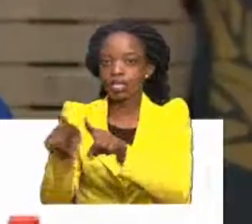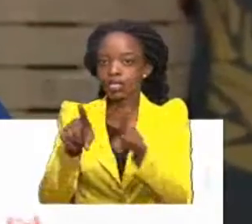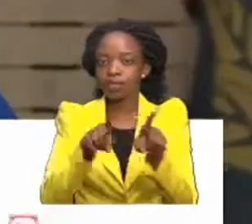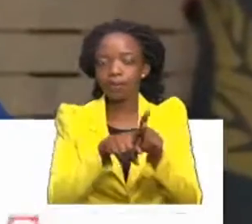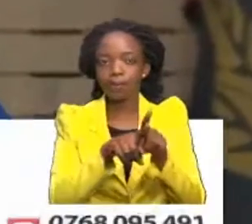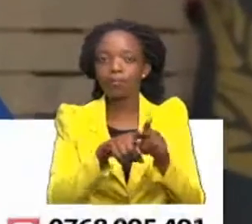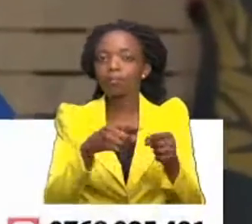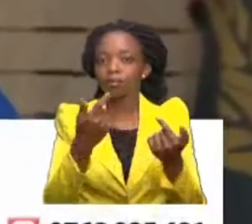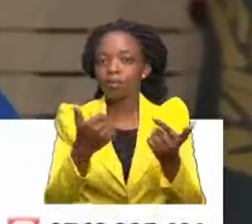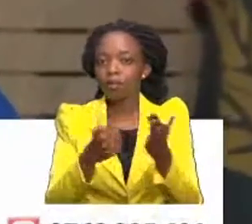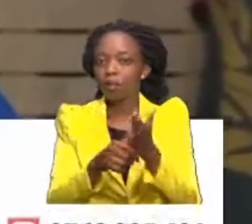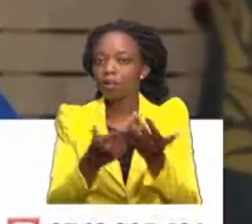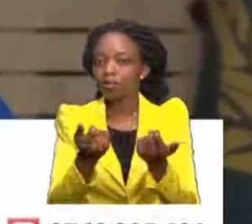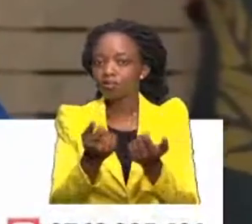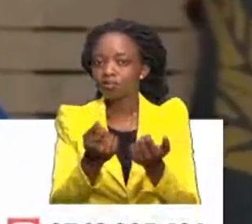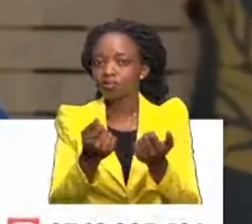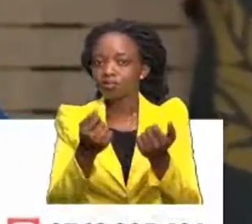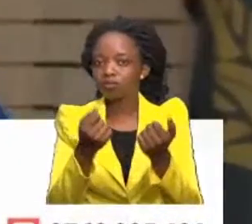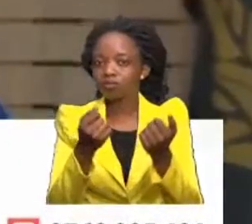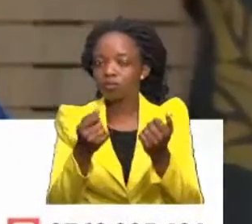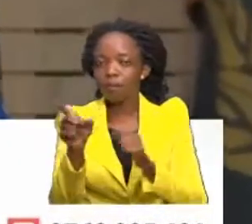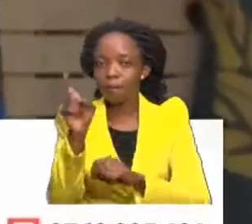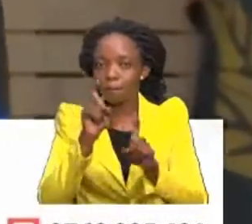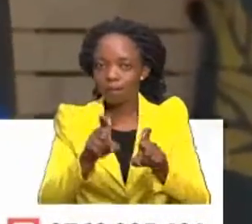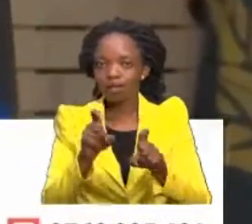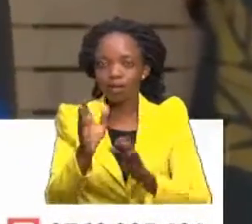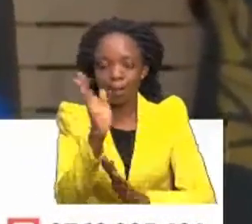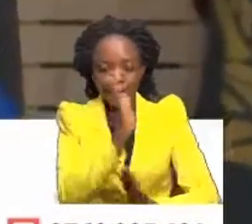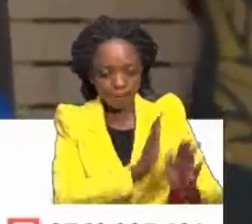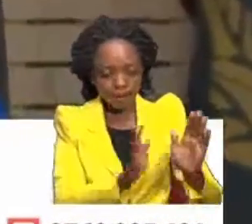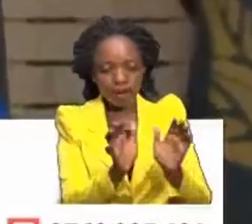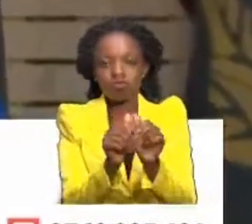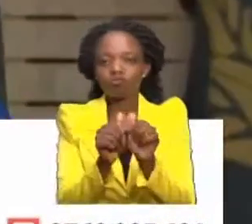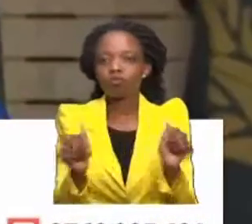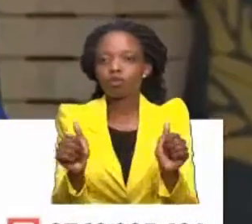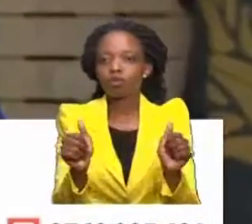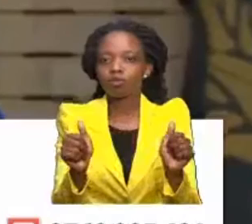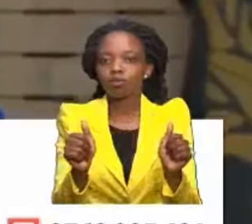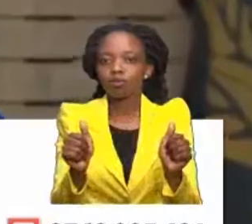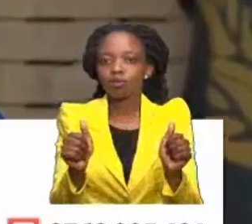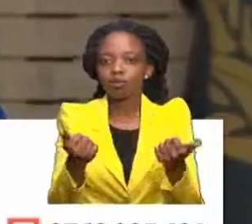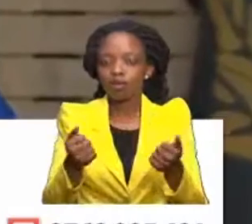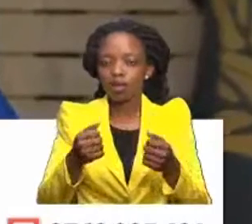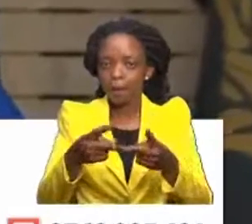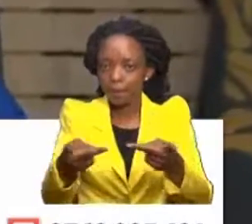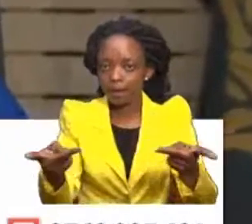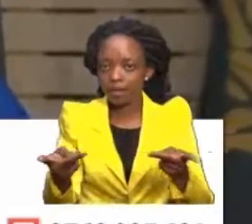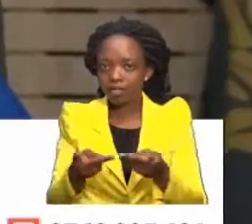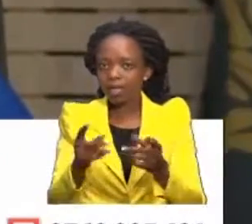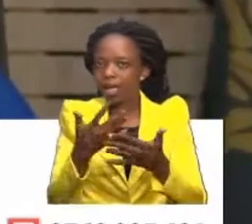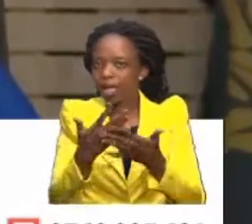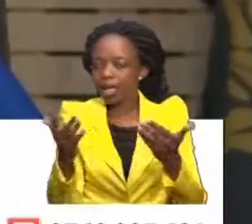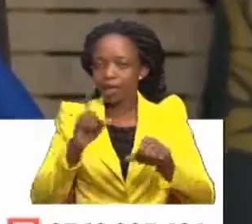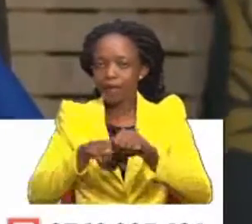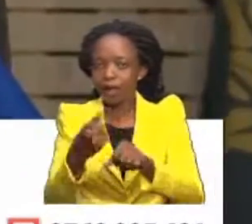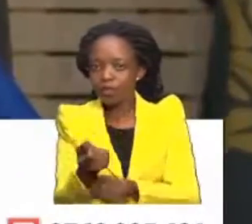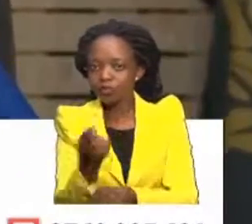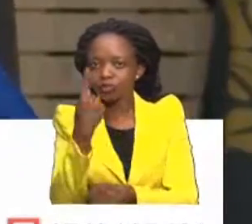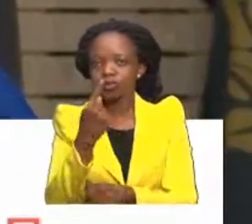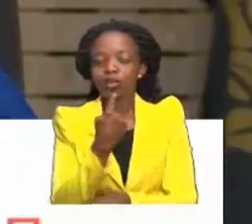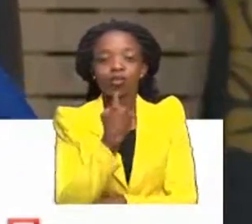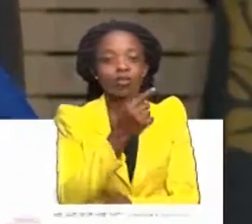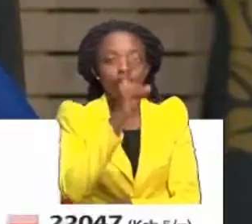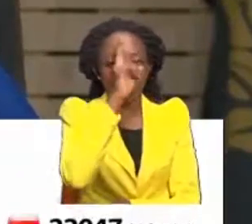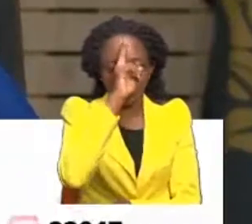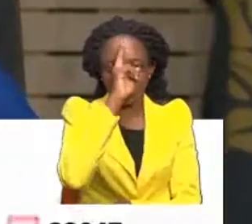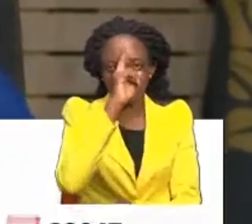still remains. We must therefore be conscious of our respective surroundings and report any suspicious or unusual